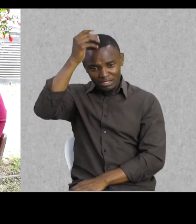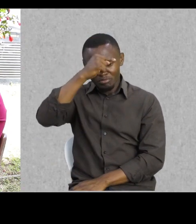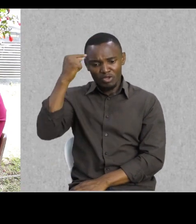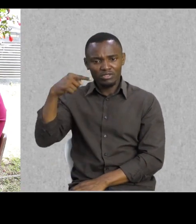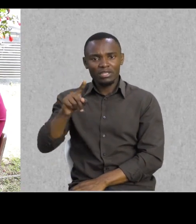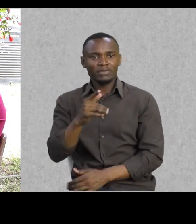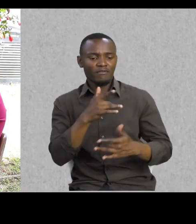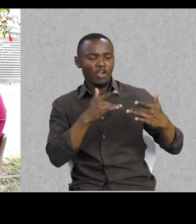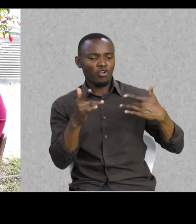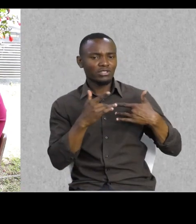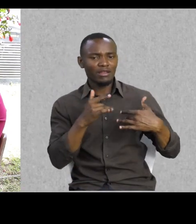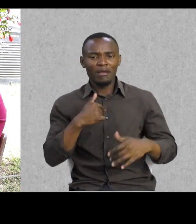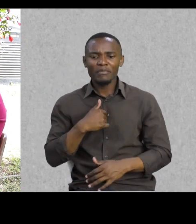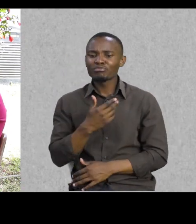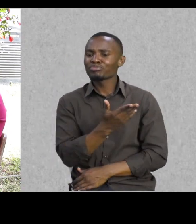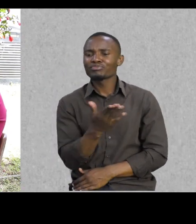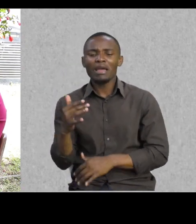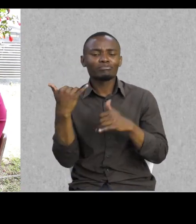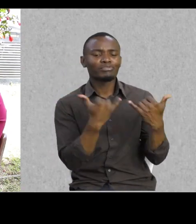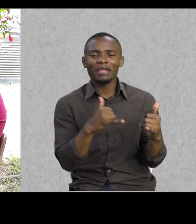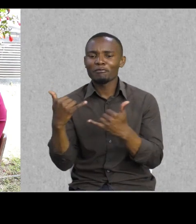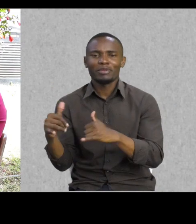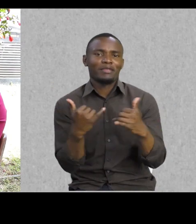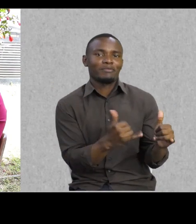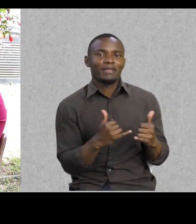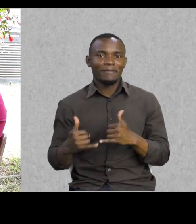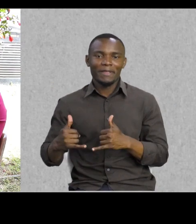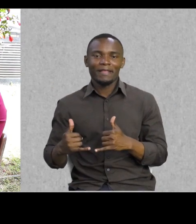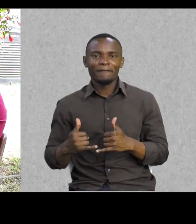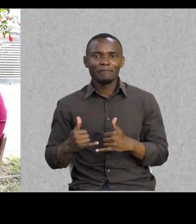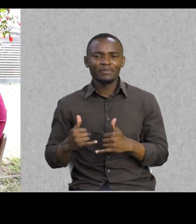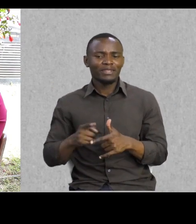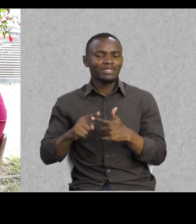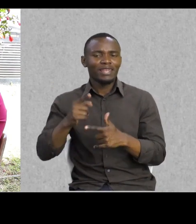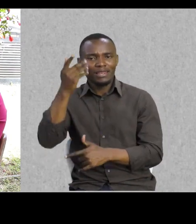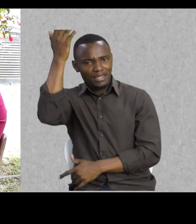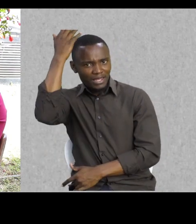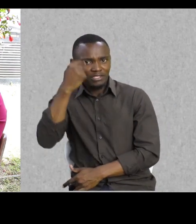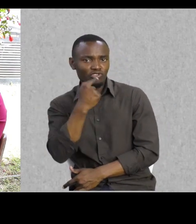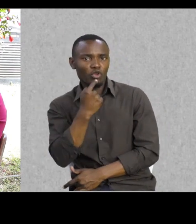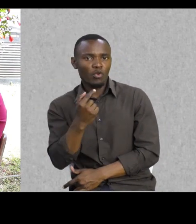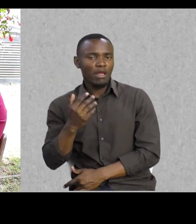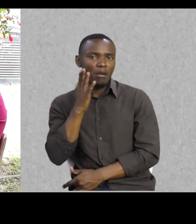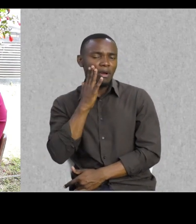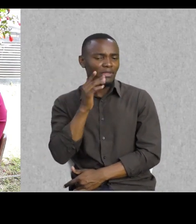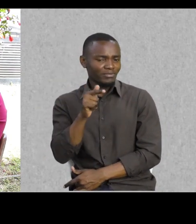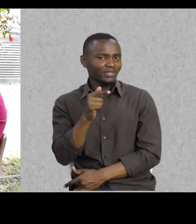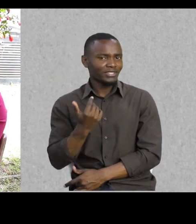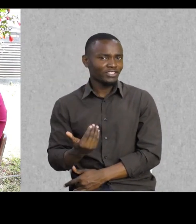because I was hyper, I was everywhere just running, so they were like, this child of yours has a condition.